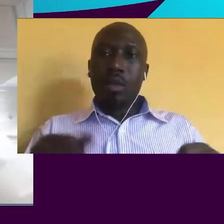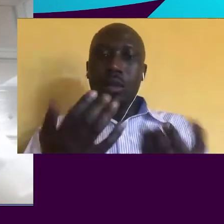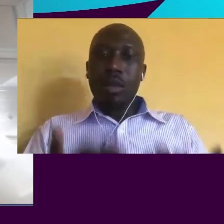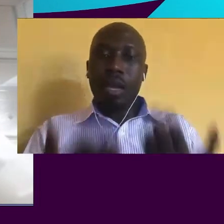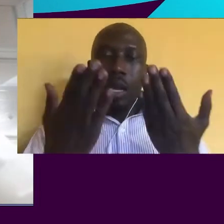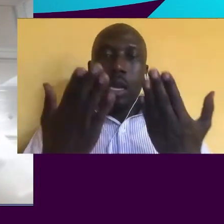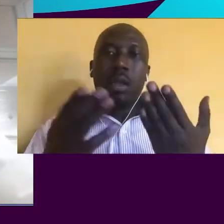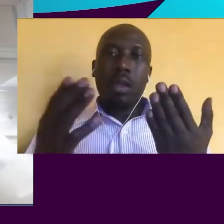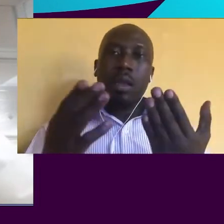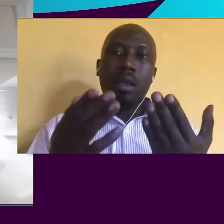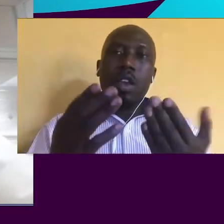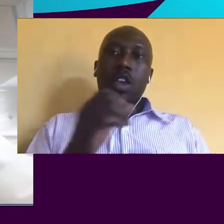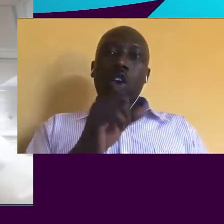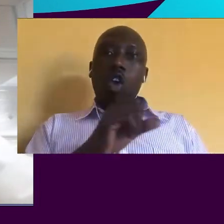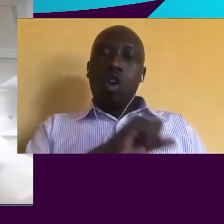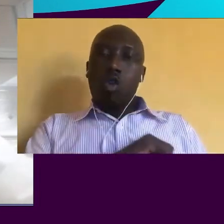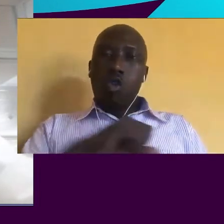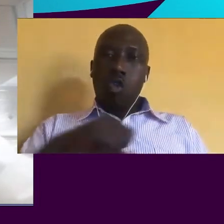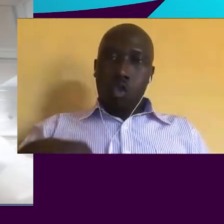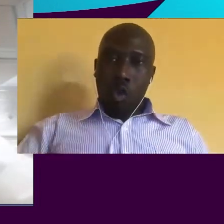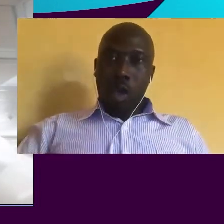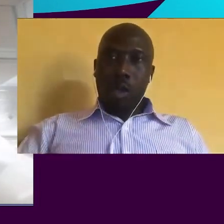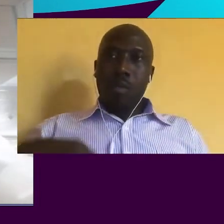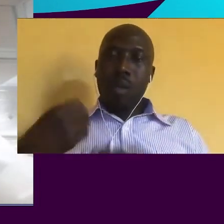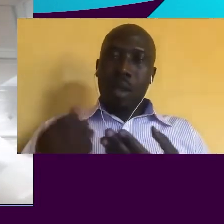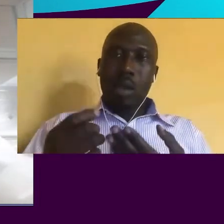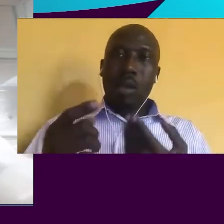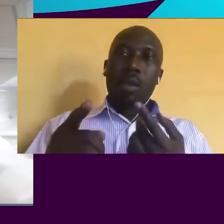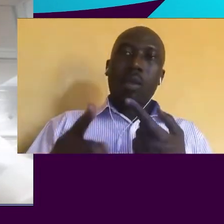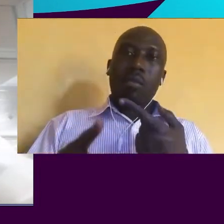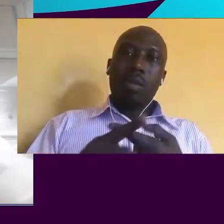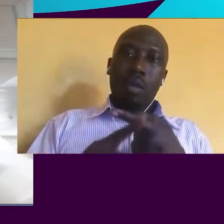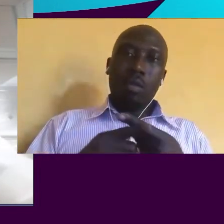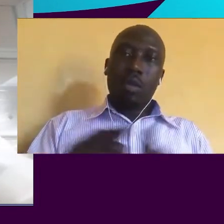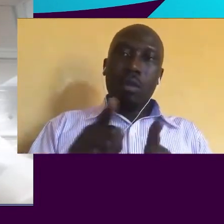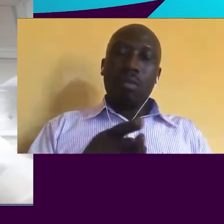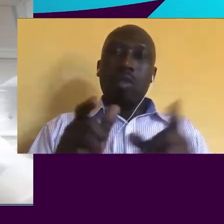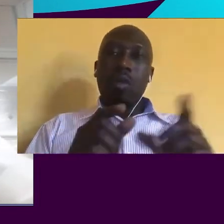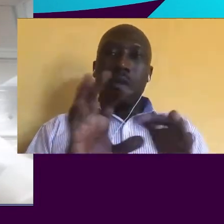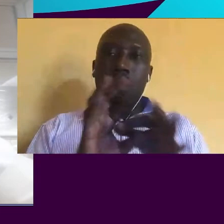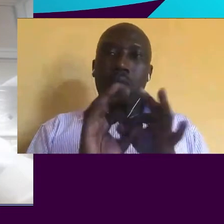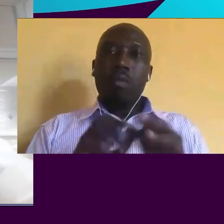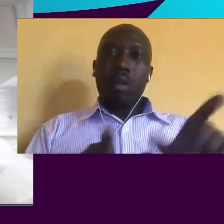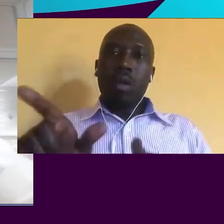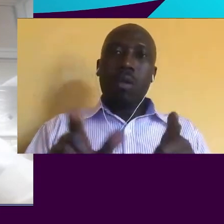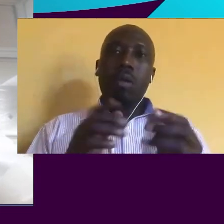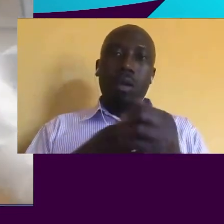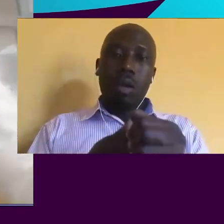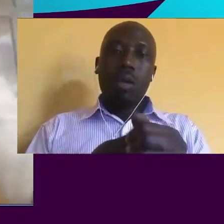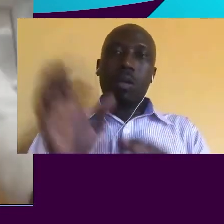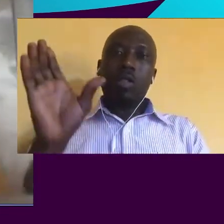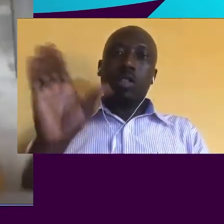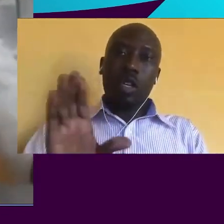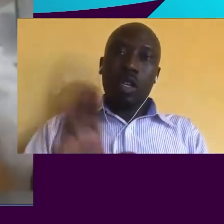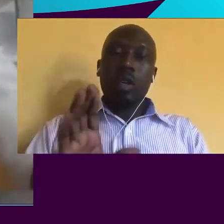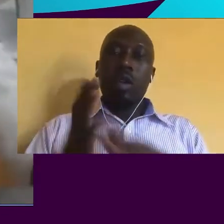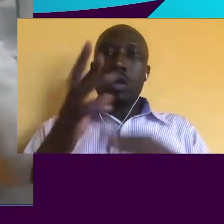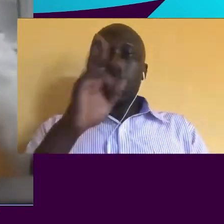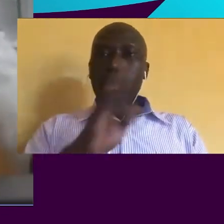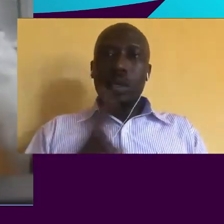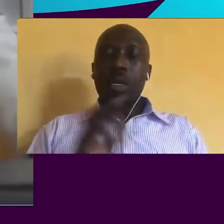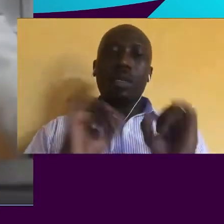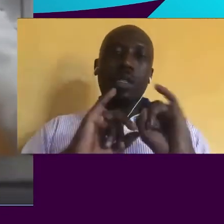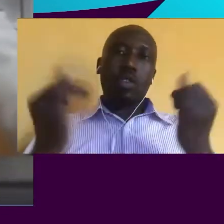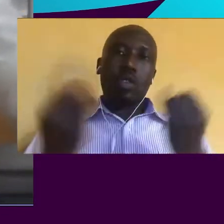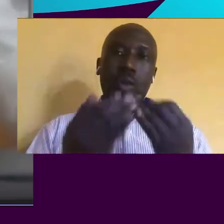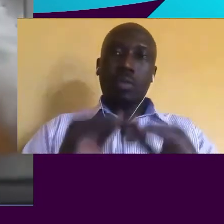community positive empowerment in collaboration with local leaders, especially churches and religious institutions. Then DC